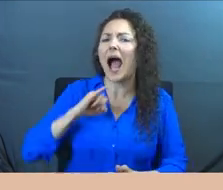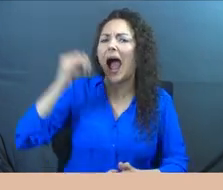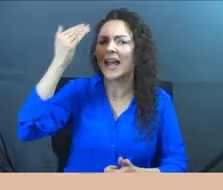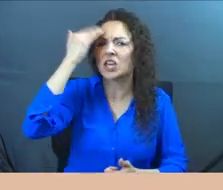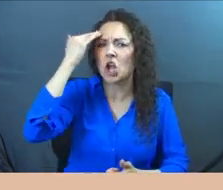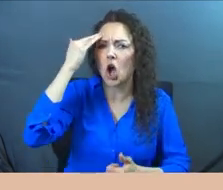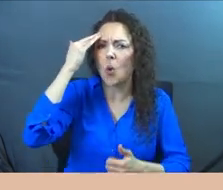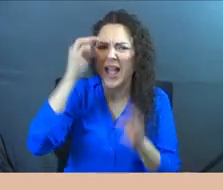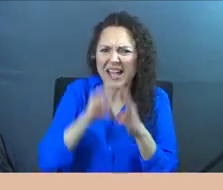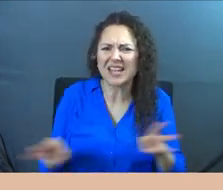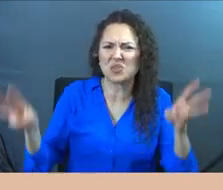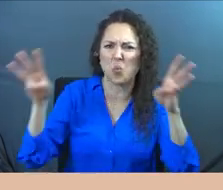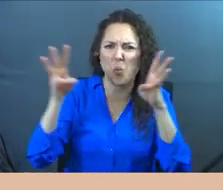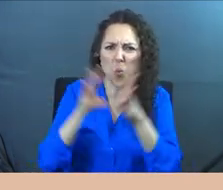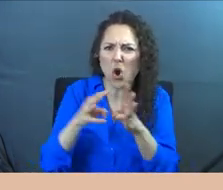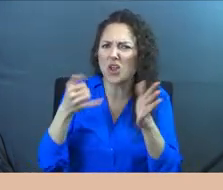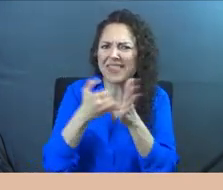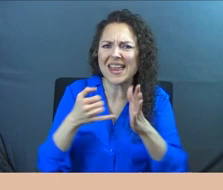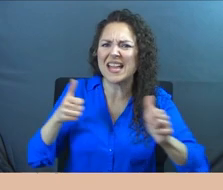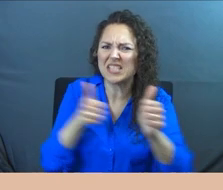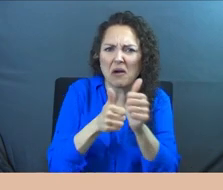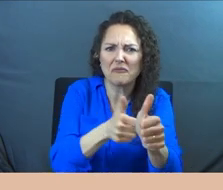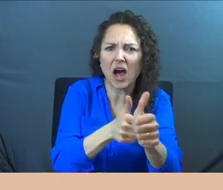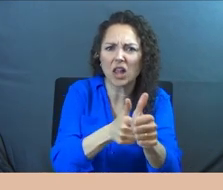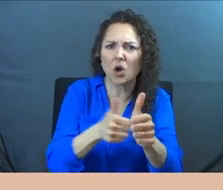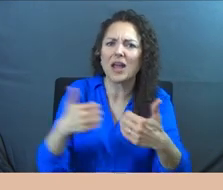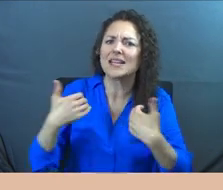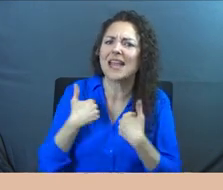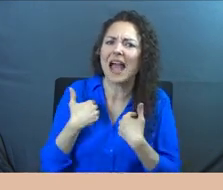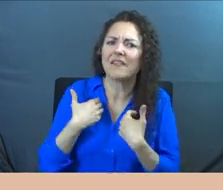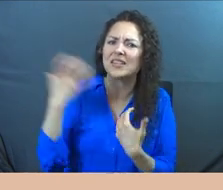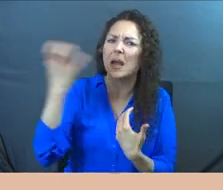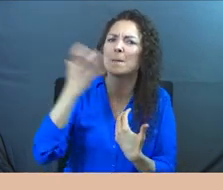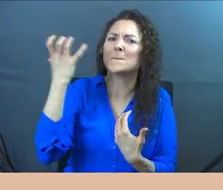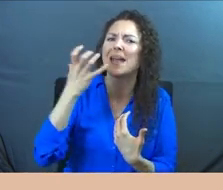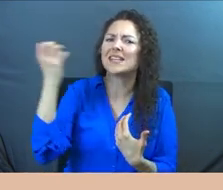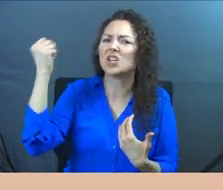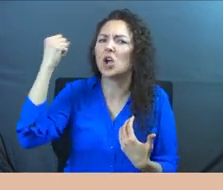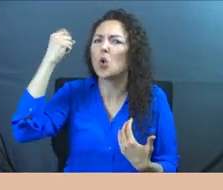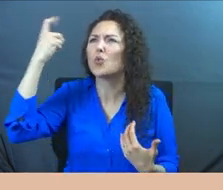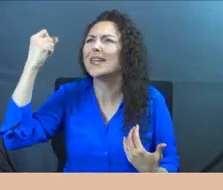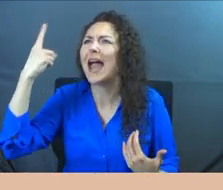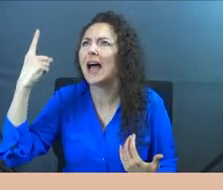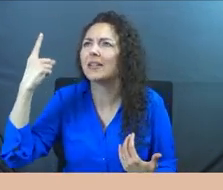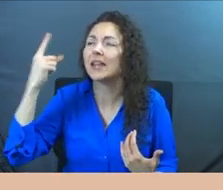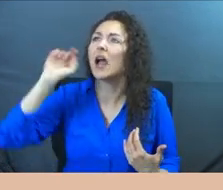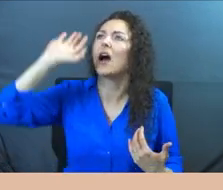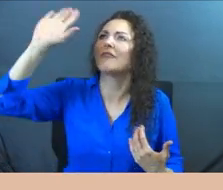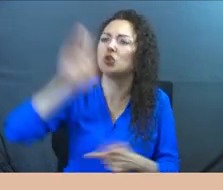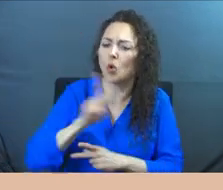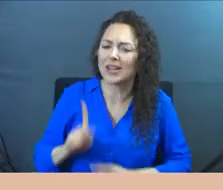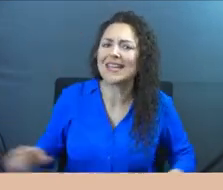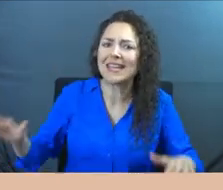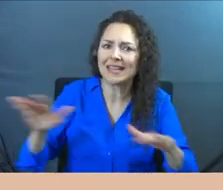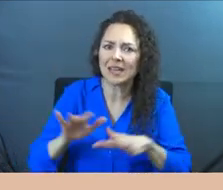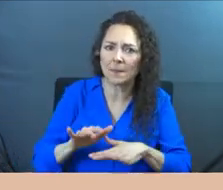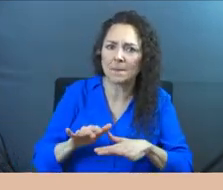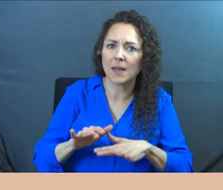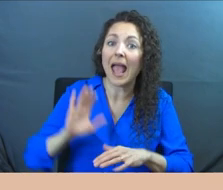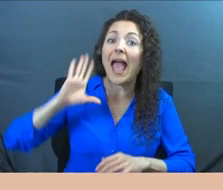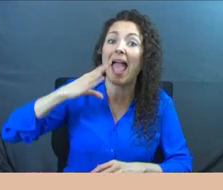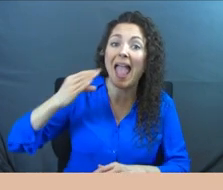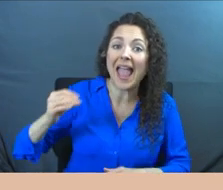follow. It's worth it just to have this incredible reality of the kingdom of God and the king in my life.